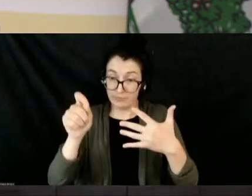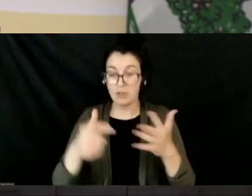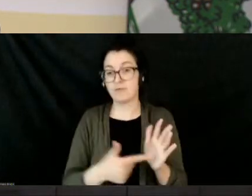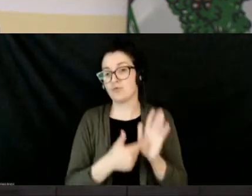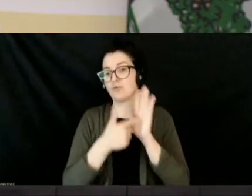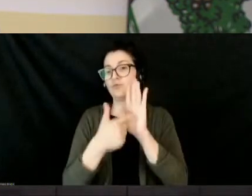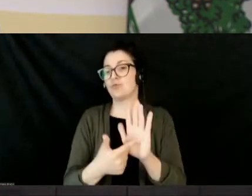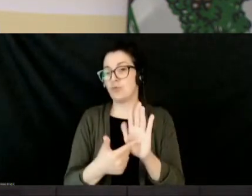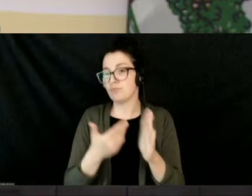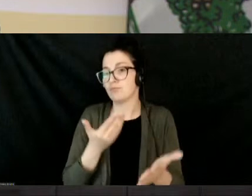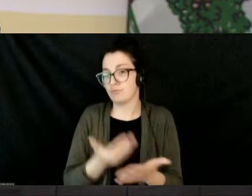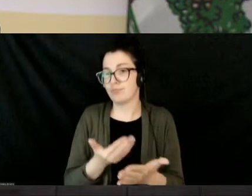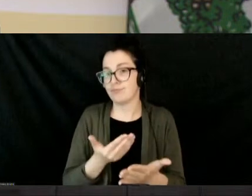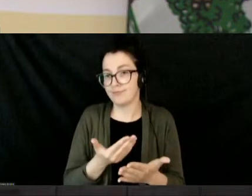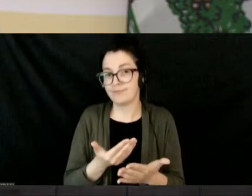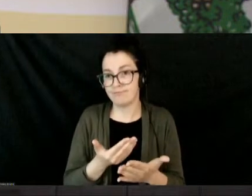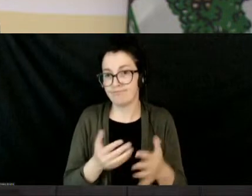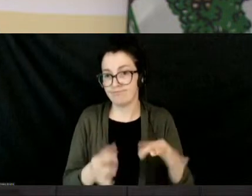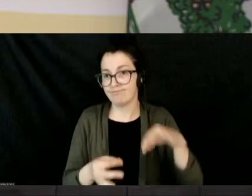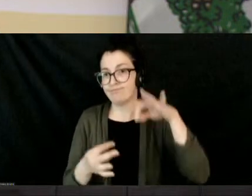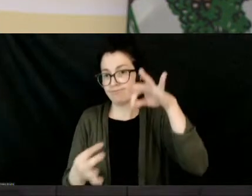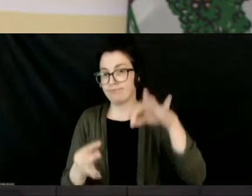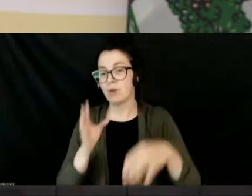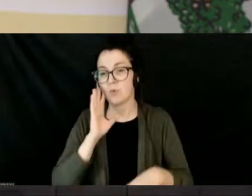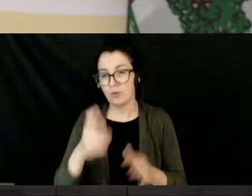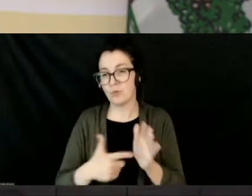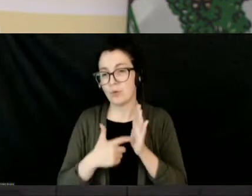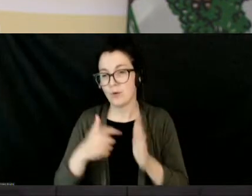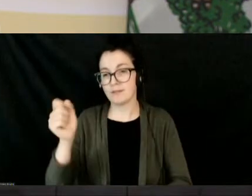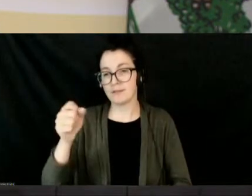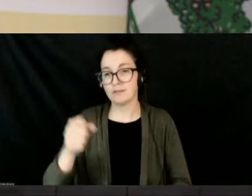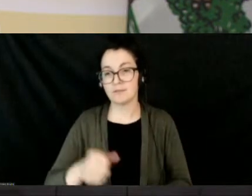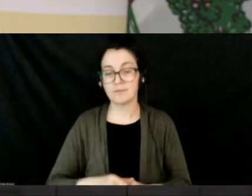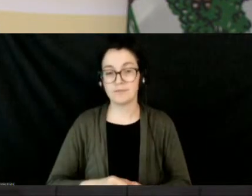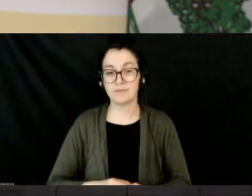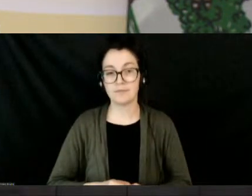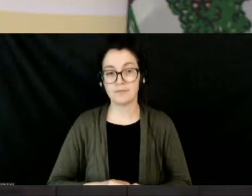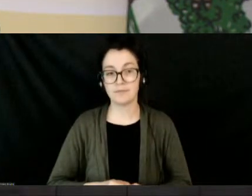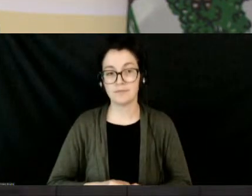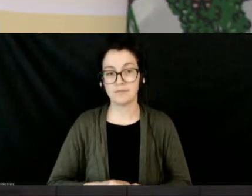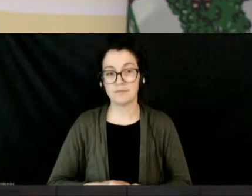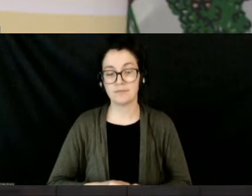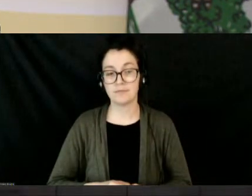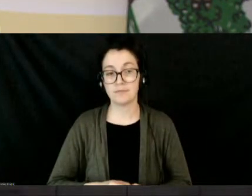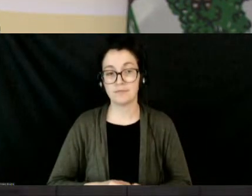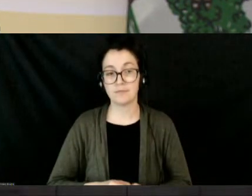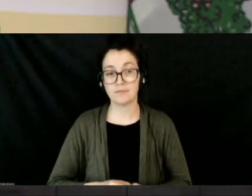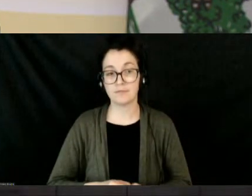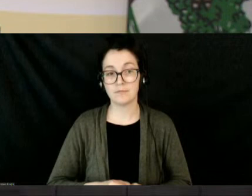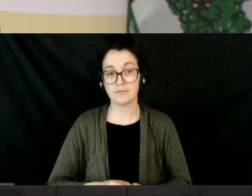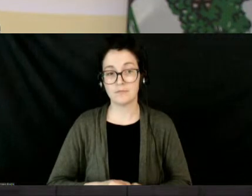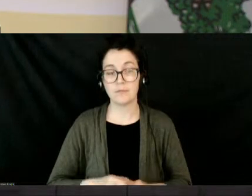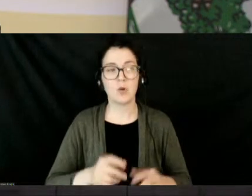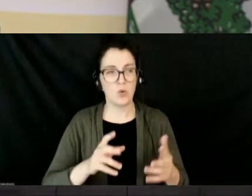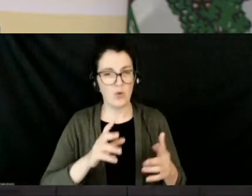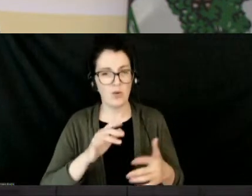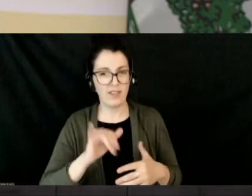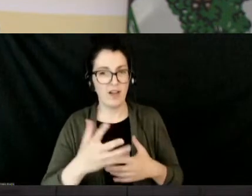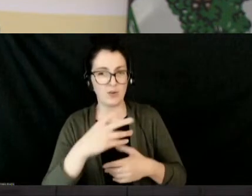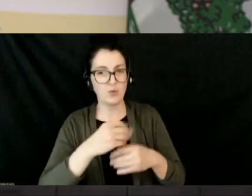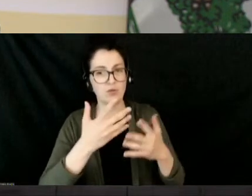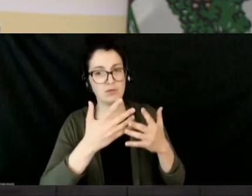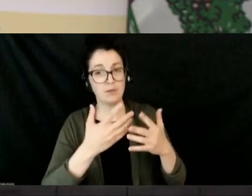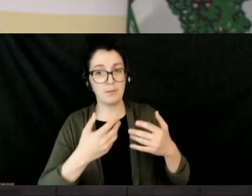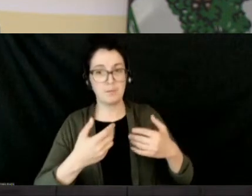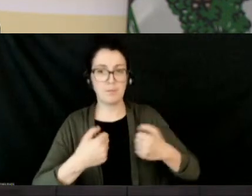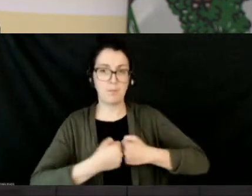produce that document. Yeah, so it'll be an overall part of the sort of screening process at the border with rapid